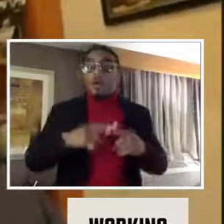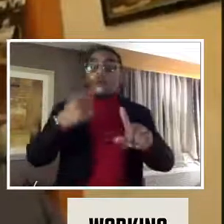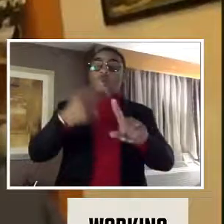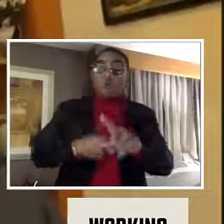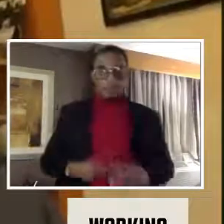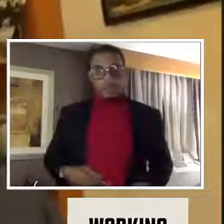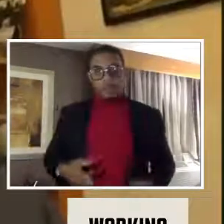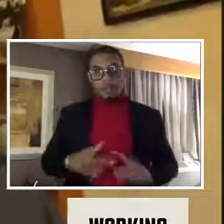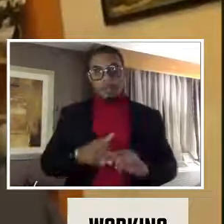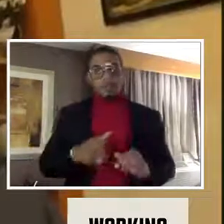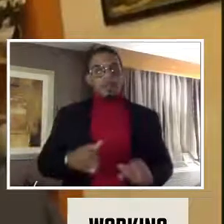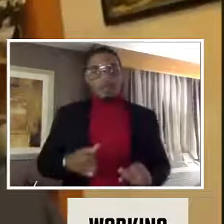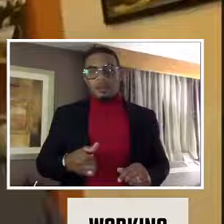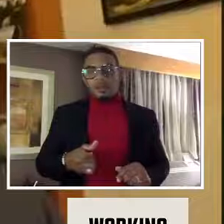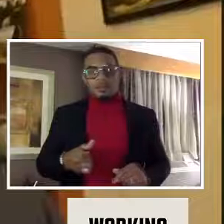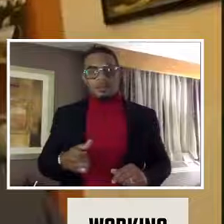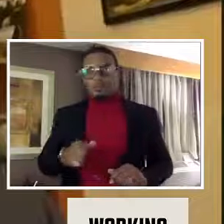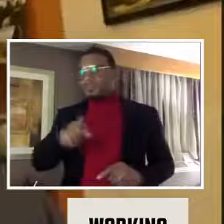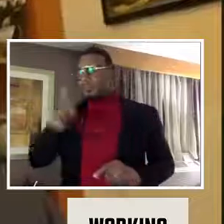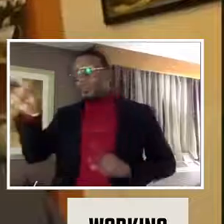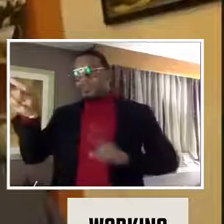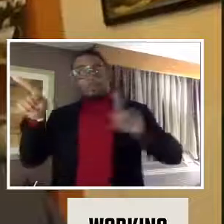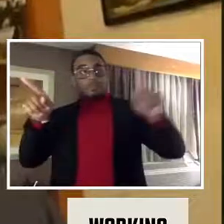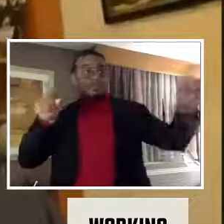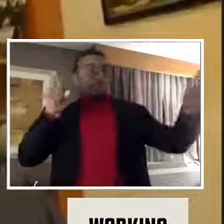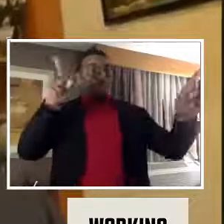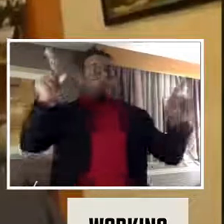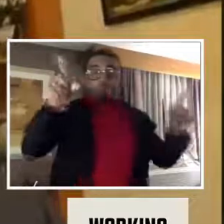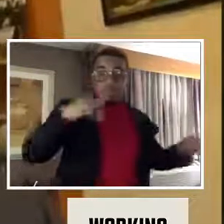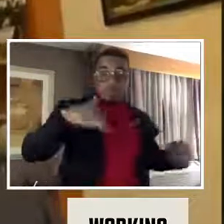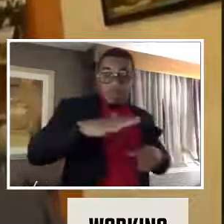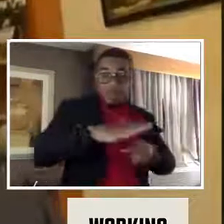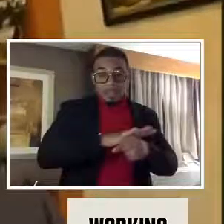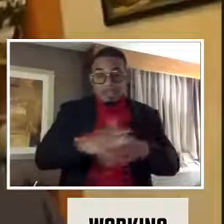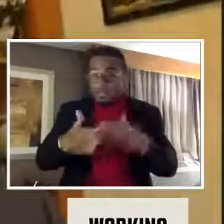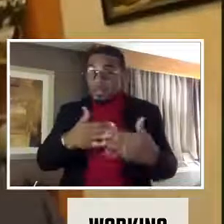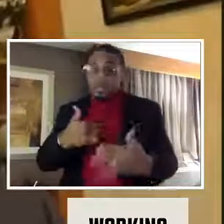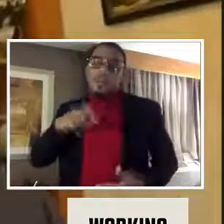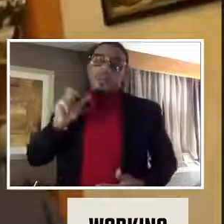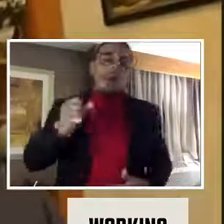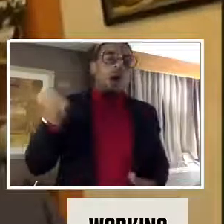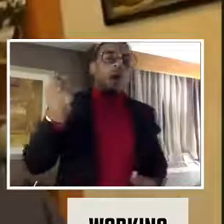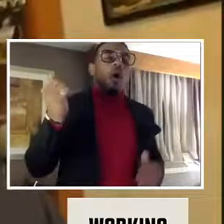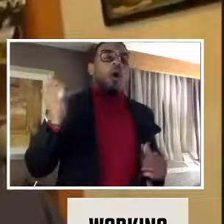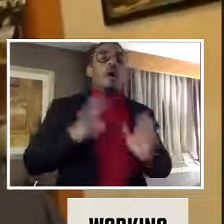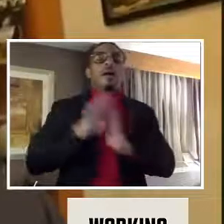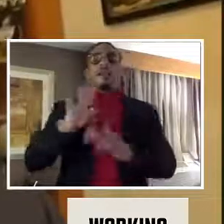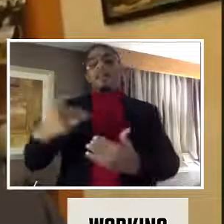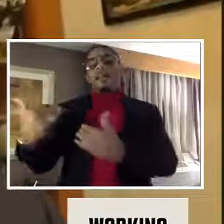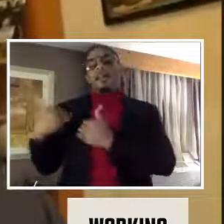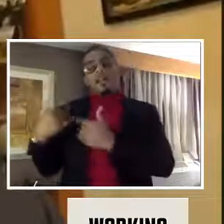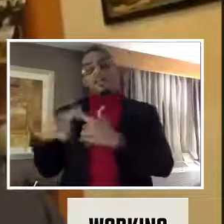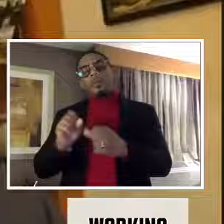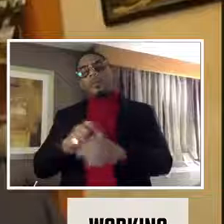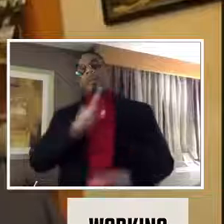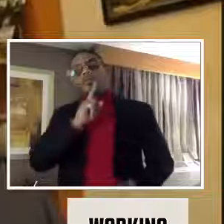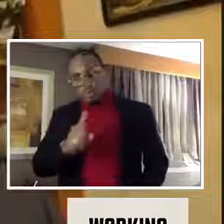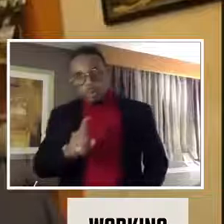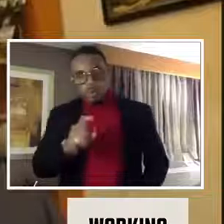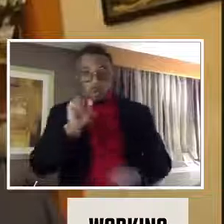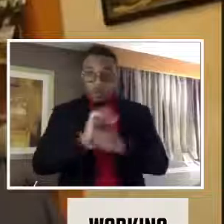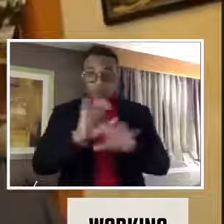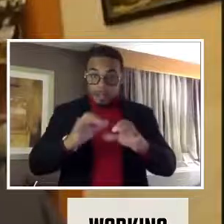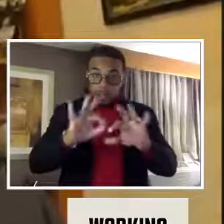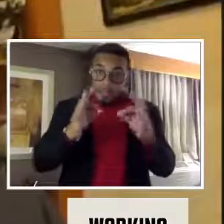rent. From Boyle Heights to Brooklyn and Pilsen here in my district, we must hold developers accountable to ensure that